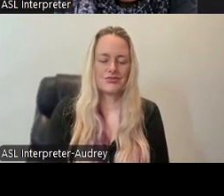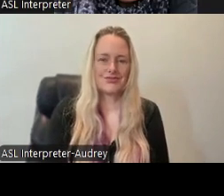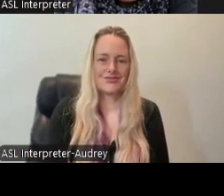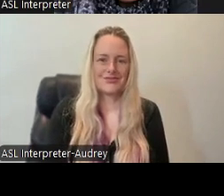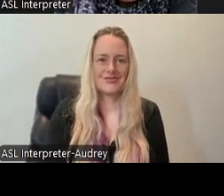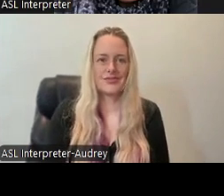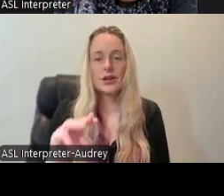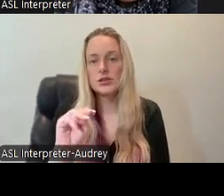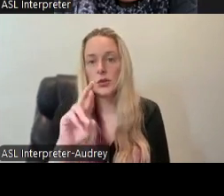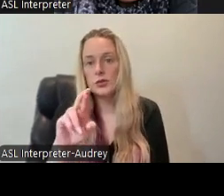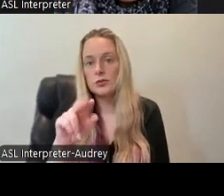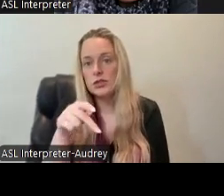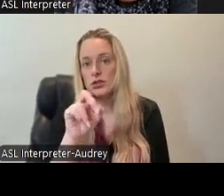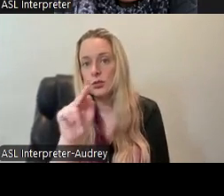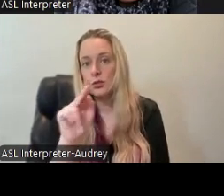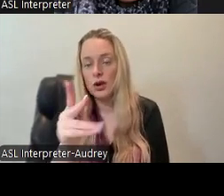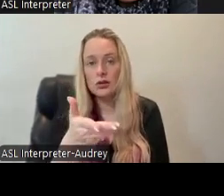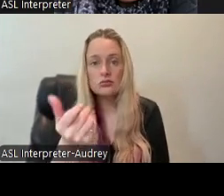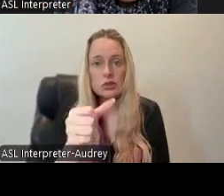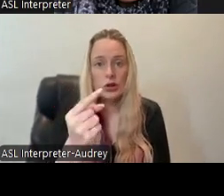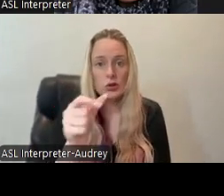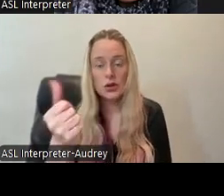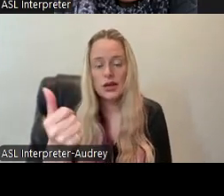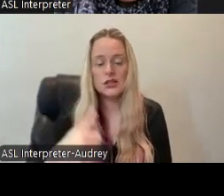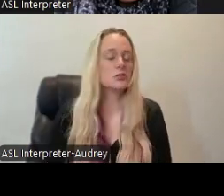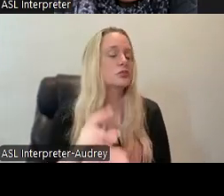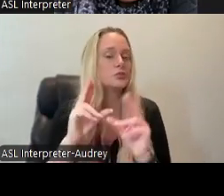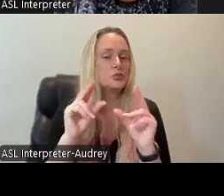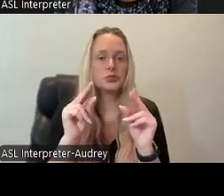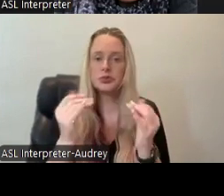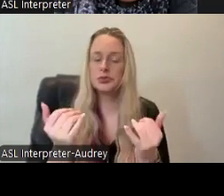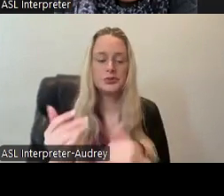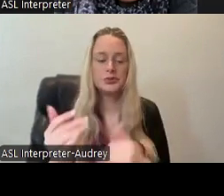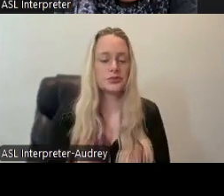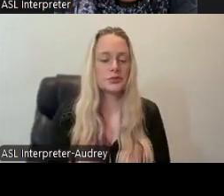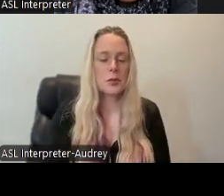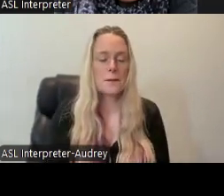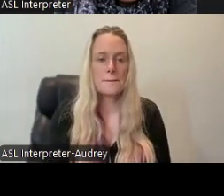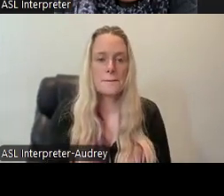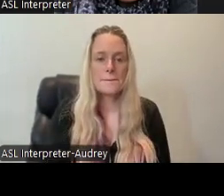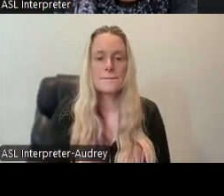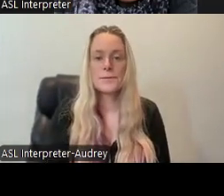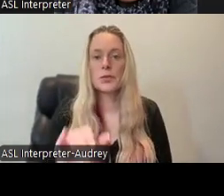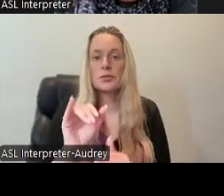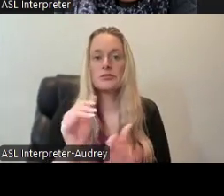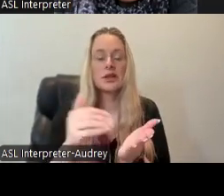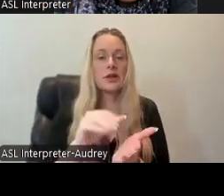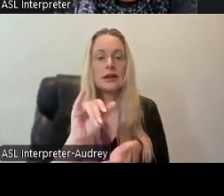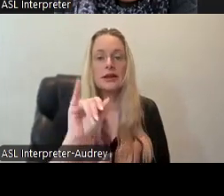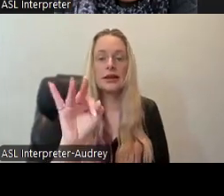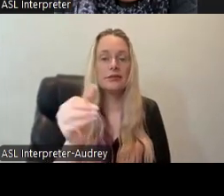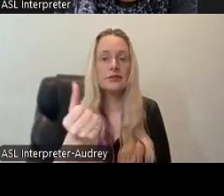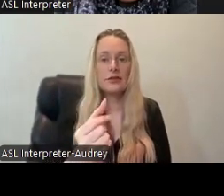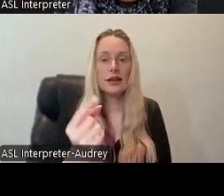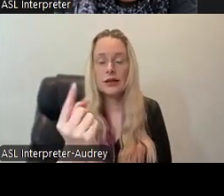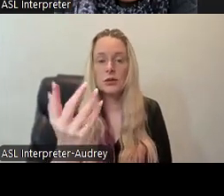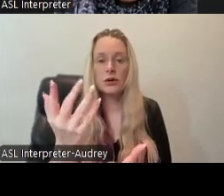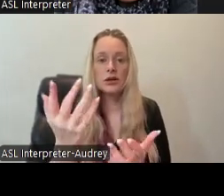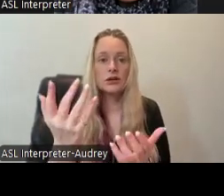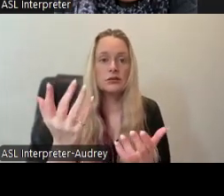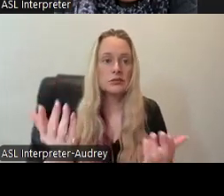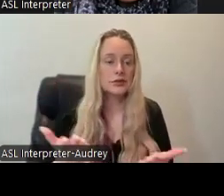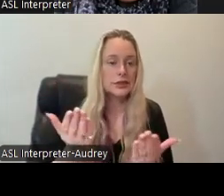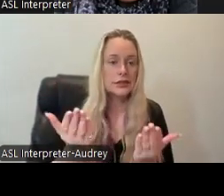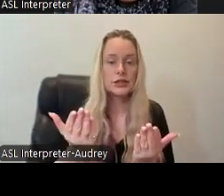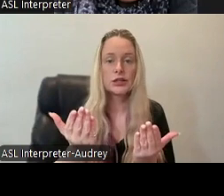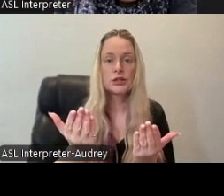Mr. Park, anyone else at this moment? Not at this moment. Again, if anyone is with us